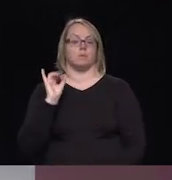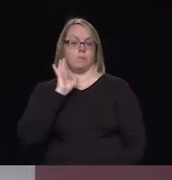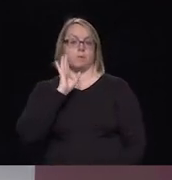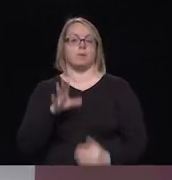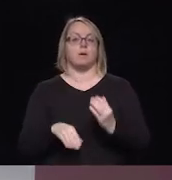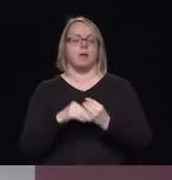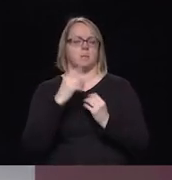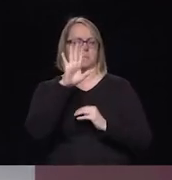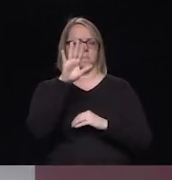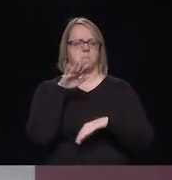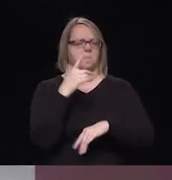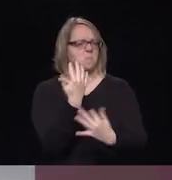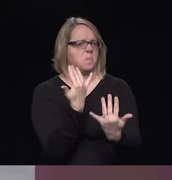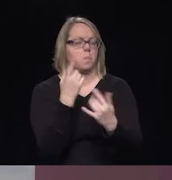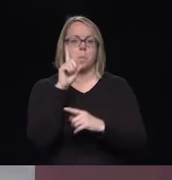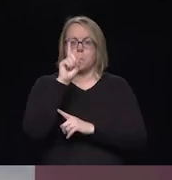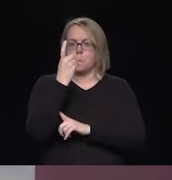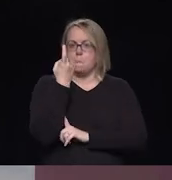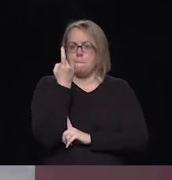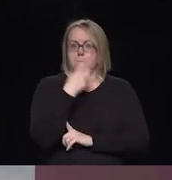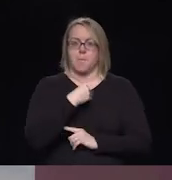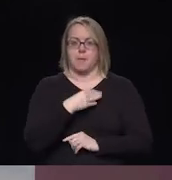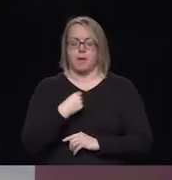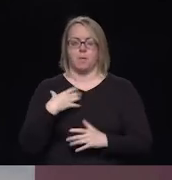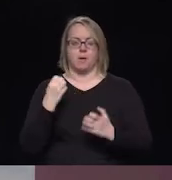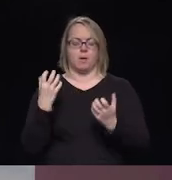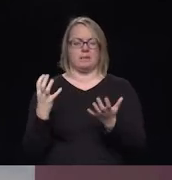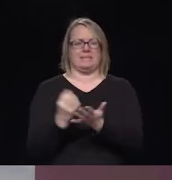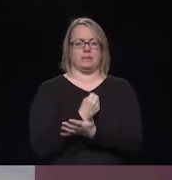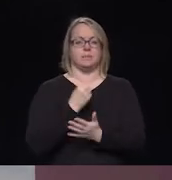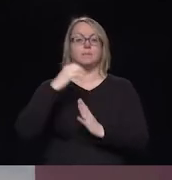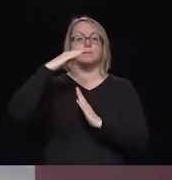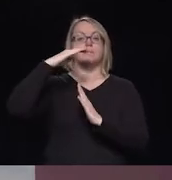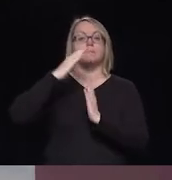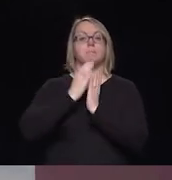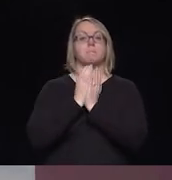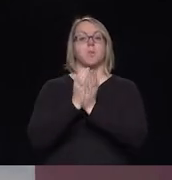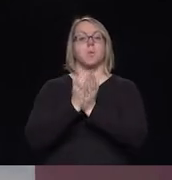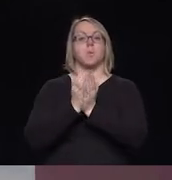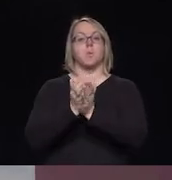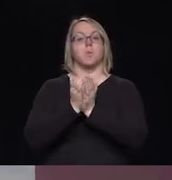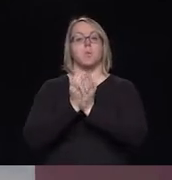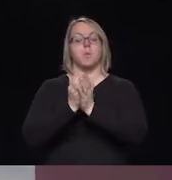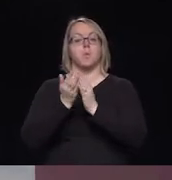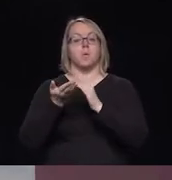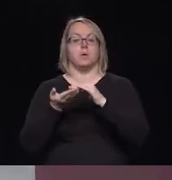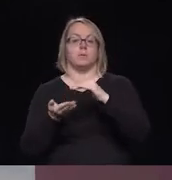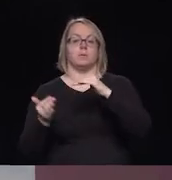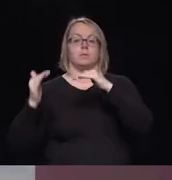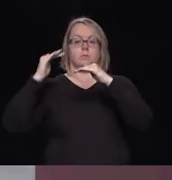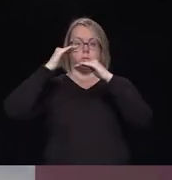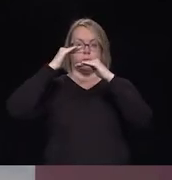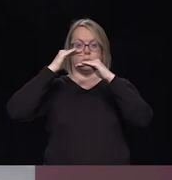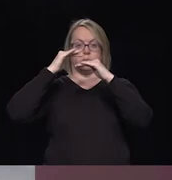I'm going to add a little bit of white to the top of the boat, just above the blue line, for one final